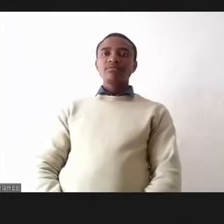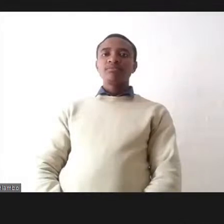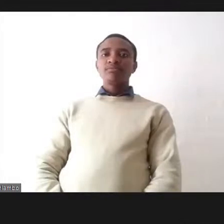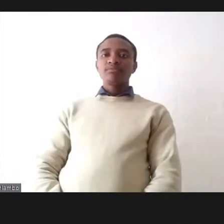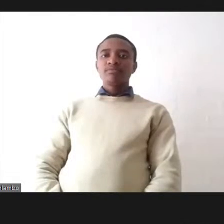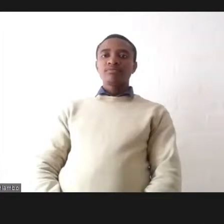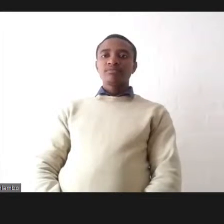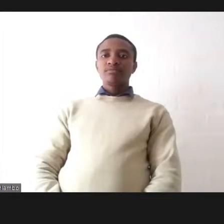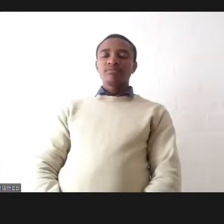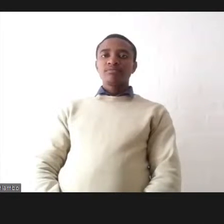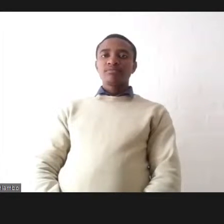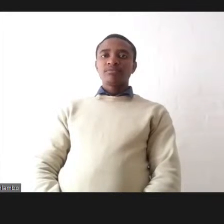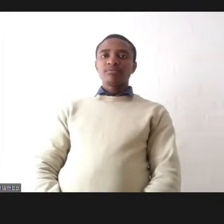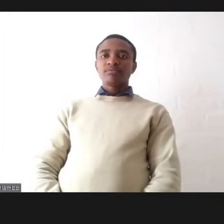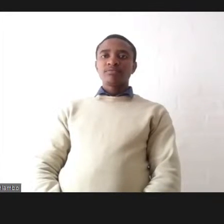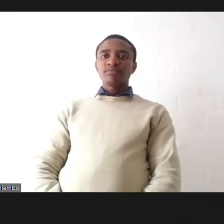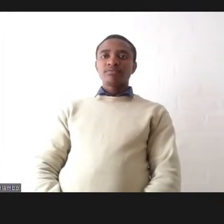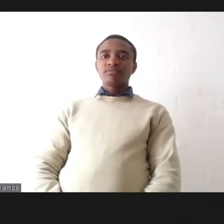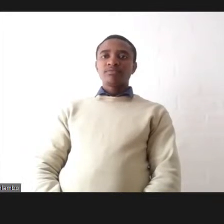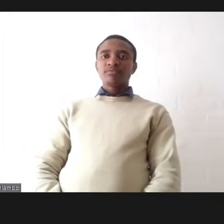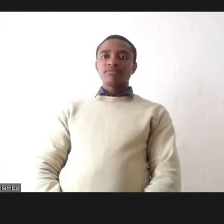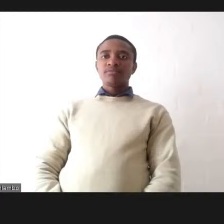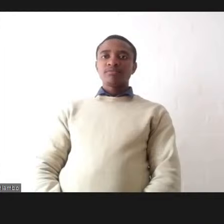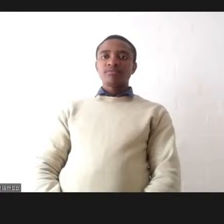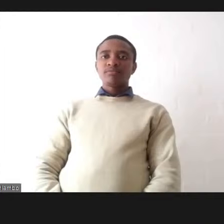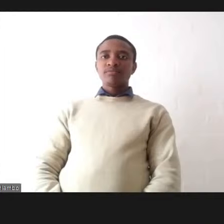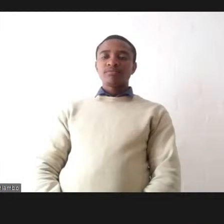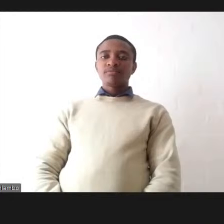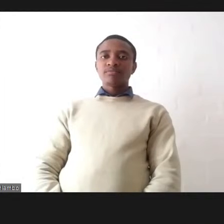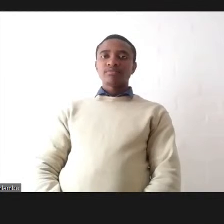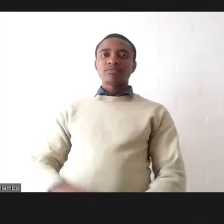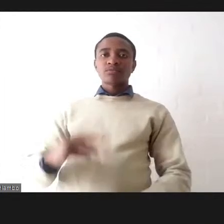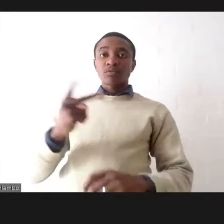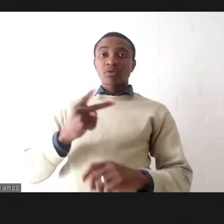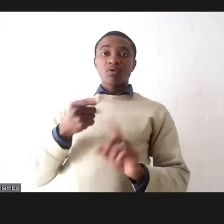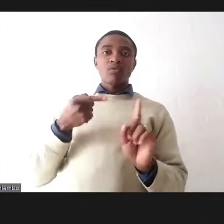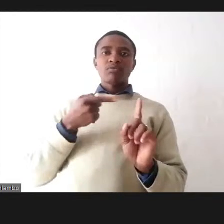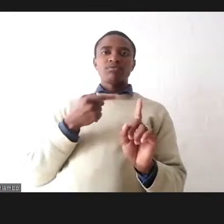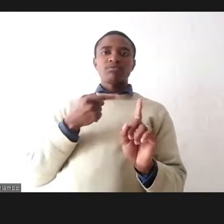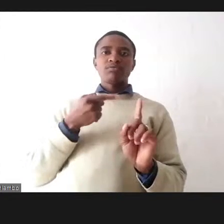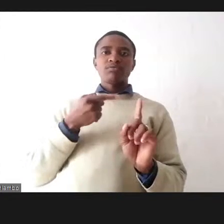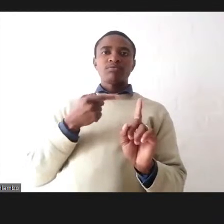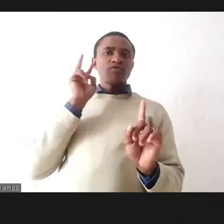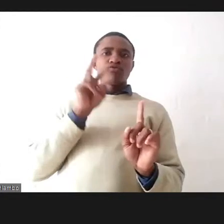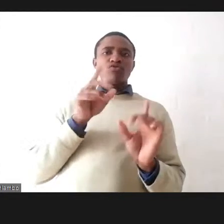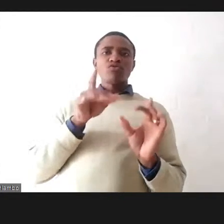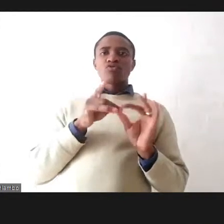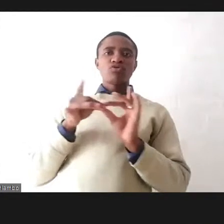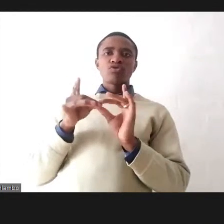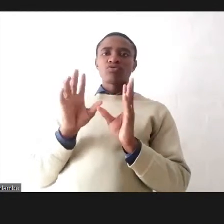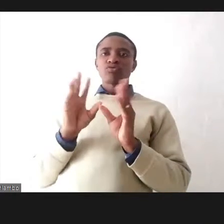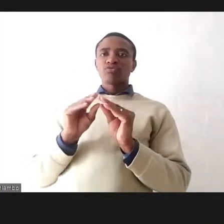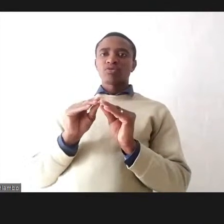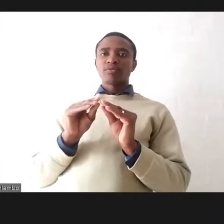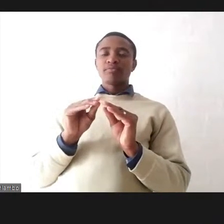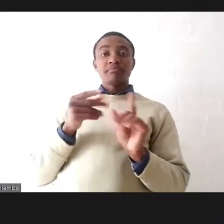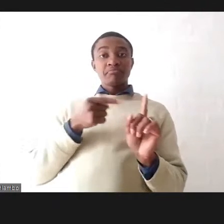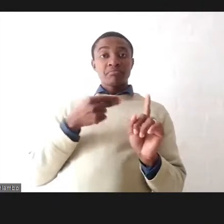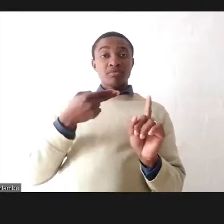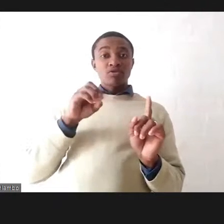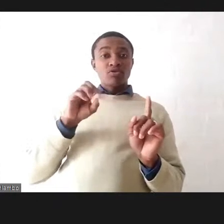and also what is his view in relation to the session. HOD.